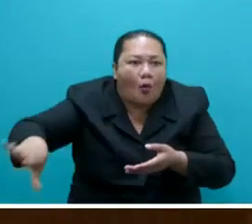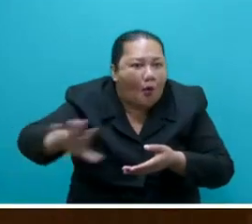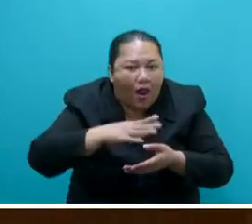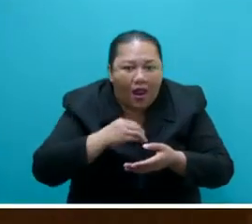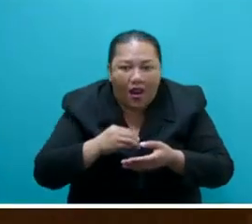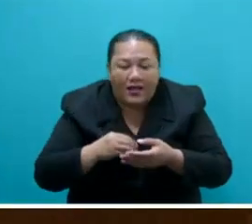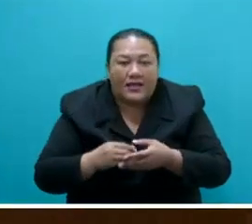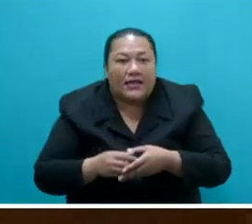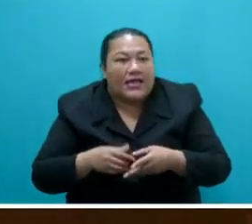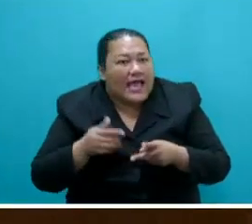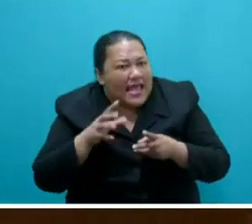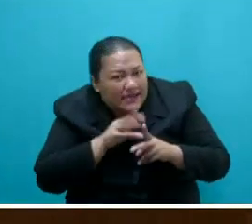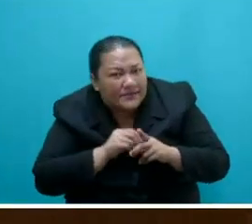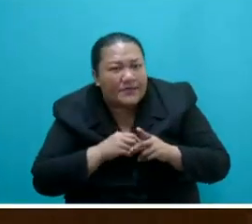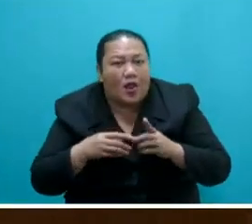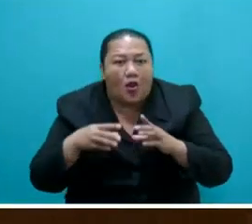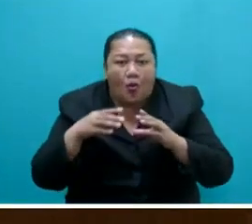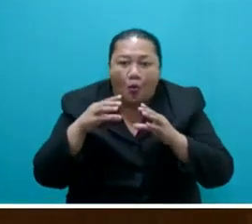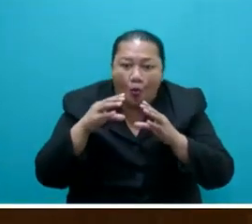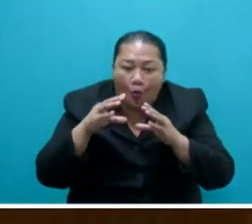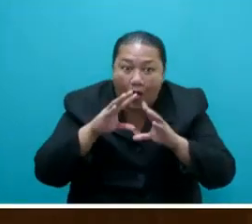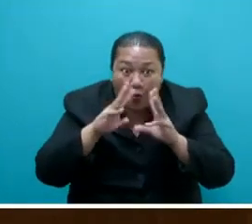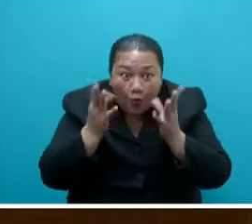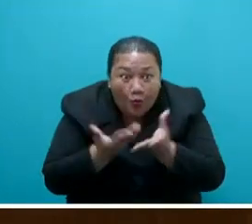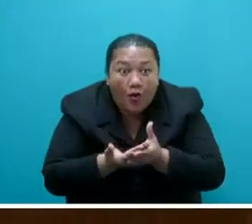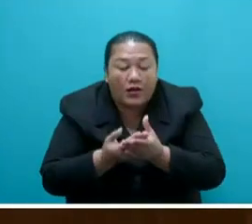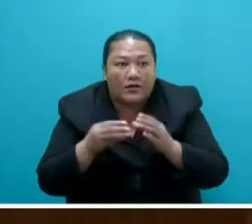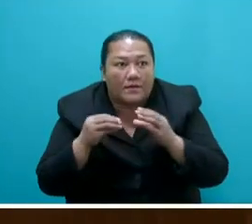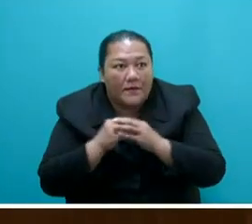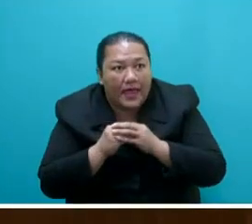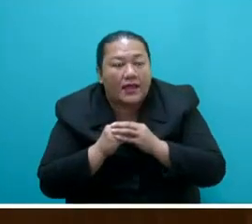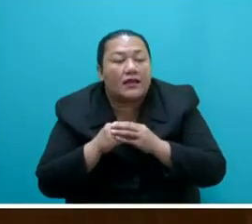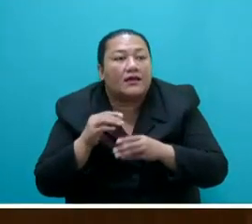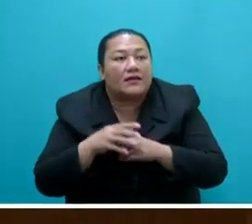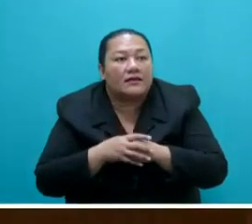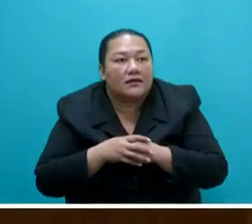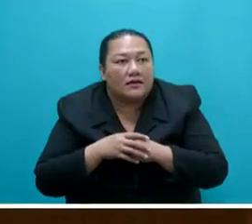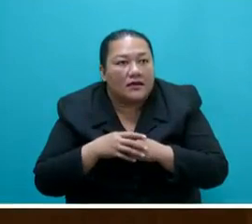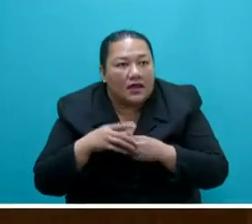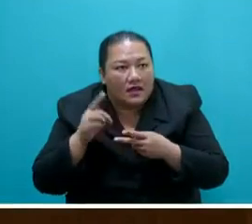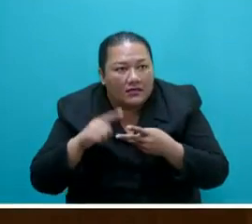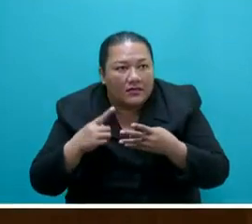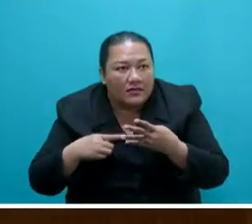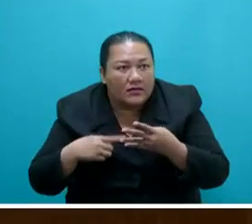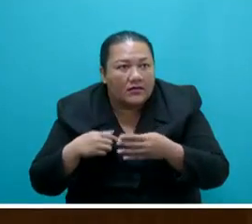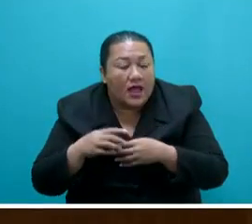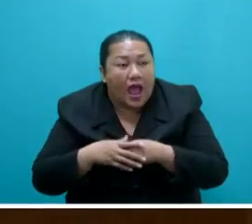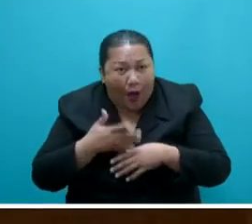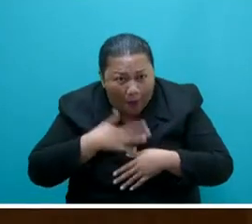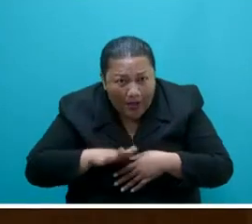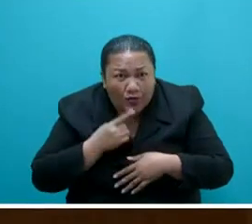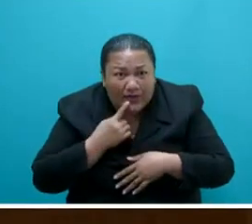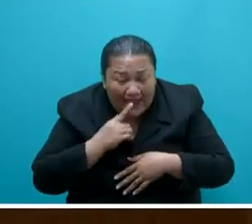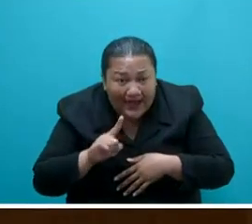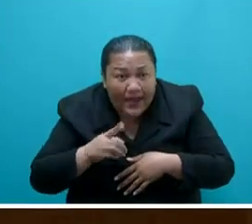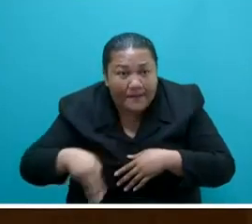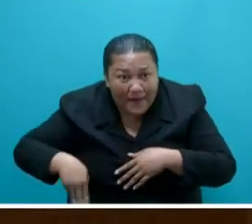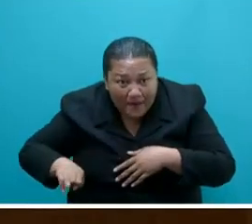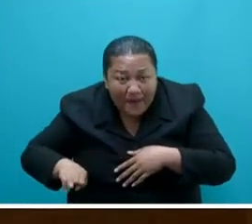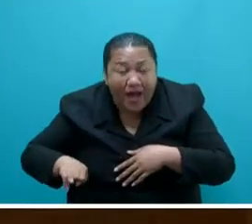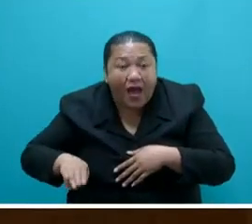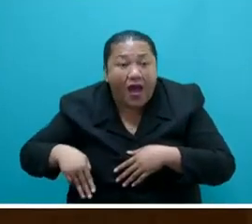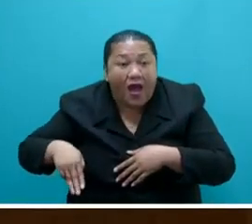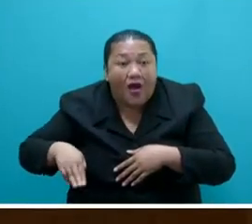Asian Development Bank, Moody's, and Standard & Poor's. I want to tell the members of the opposition, if you accept